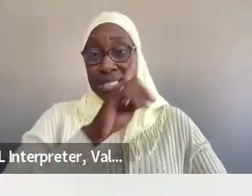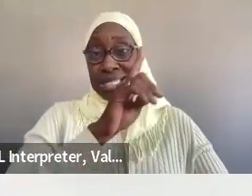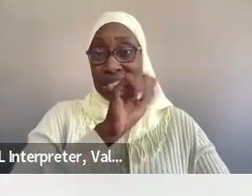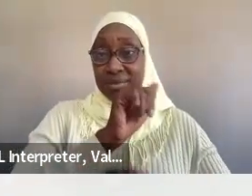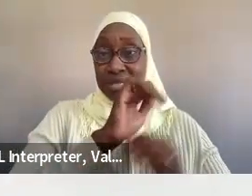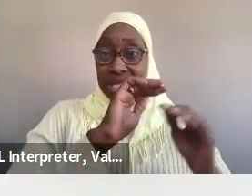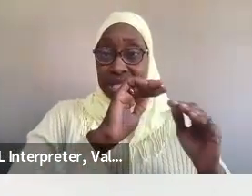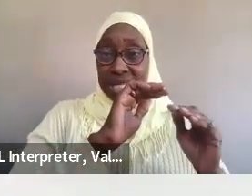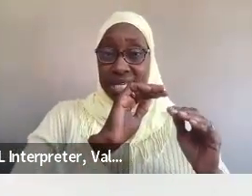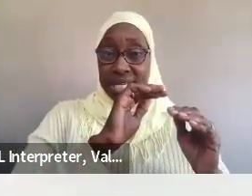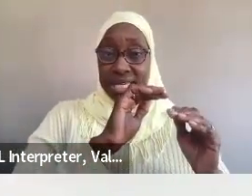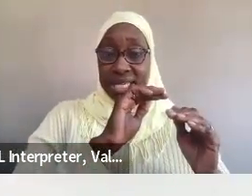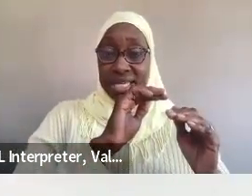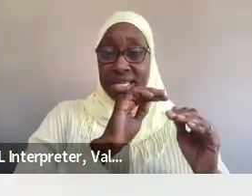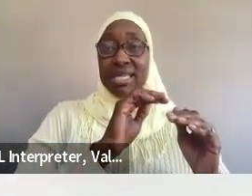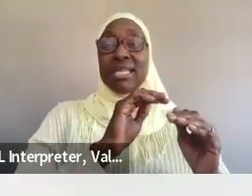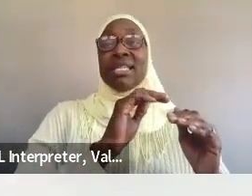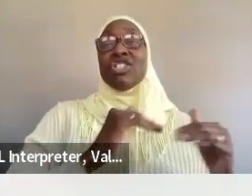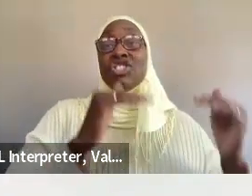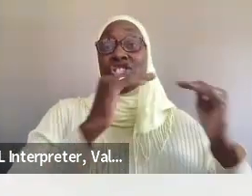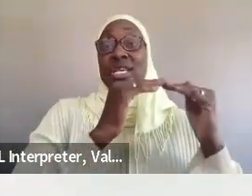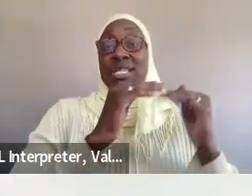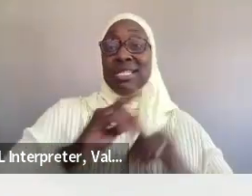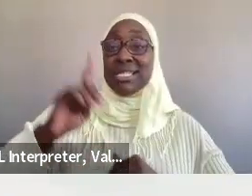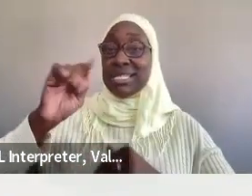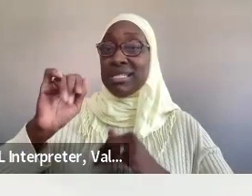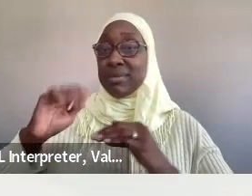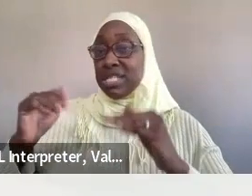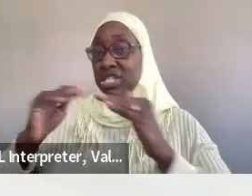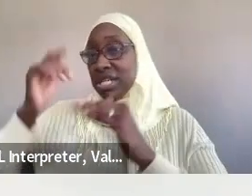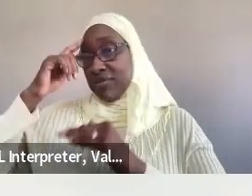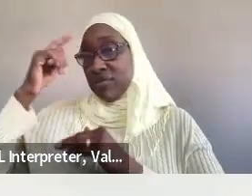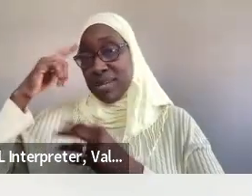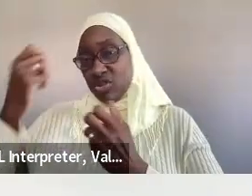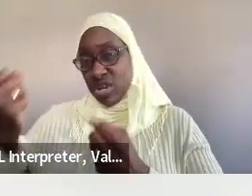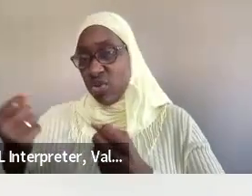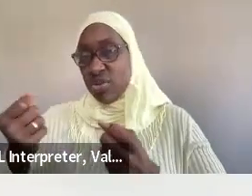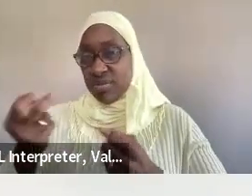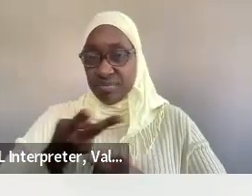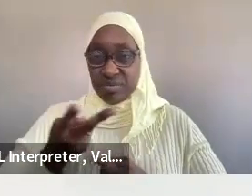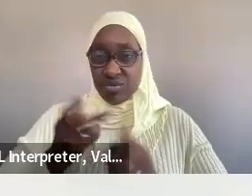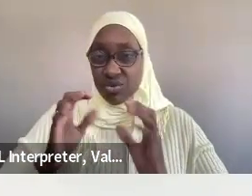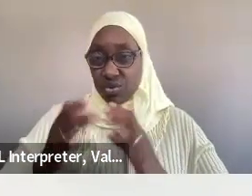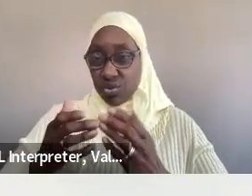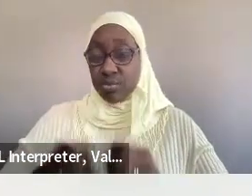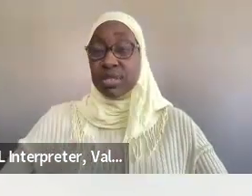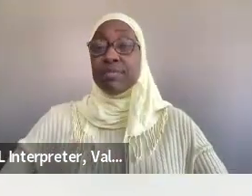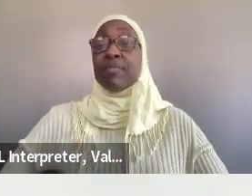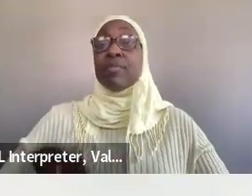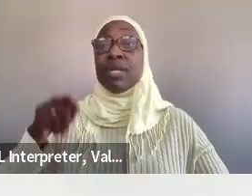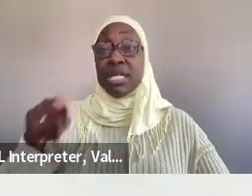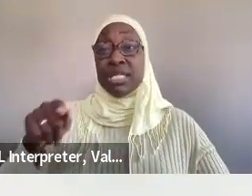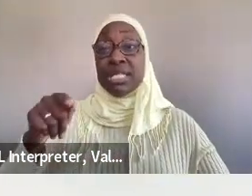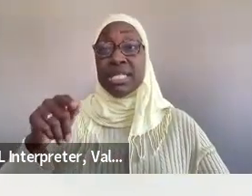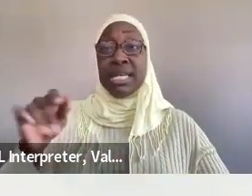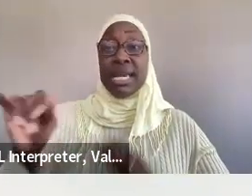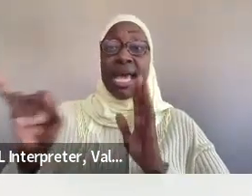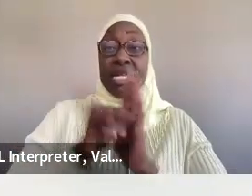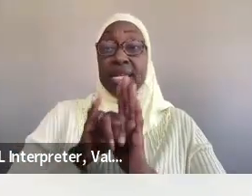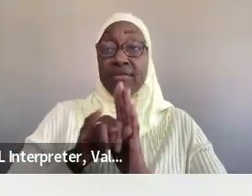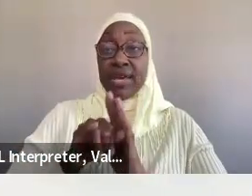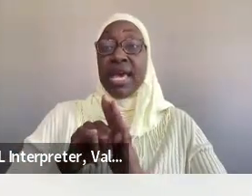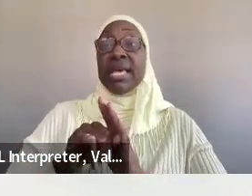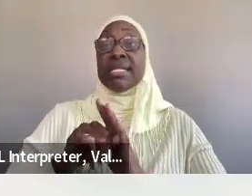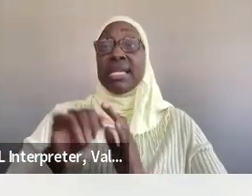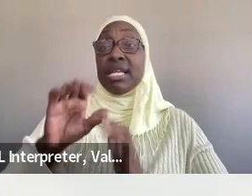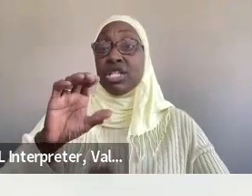of DJAB and the co-founder of DJAF. And Arnell identifies as chronically ill and neurodiverse, and she's grateful